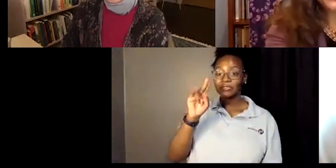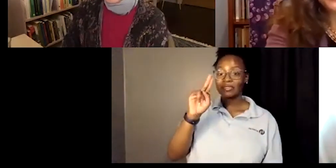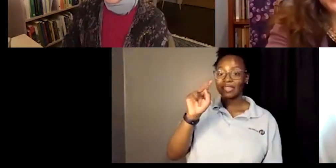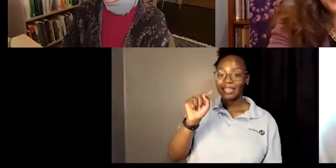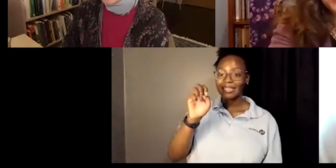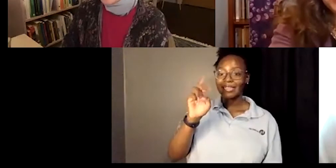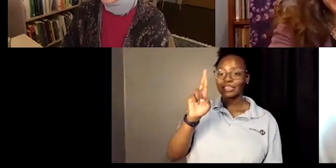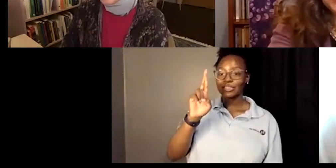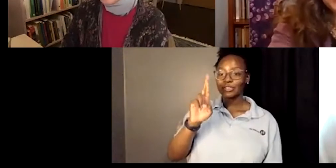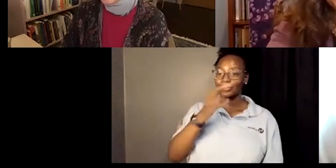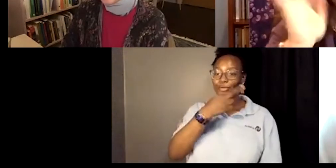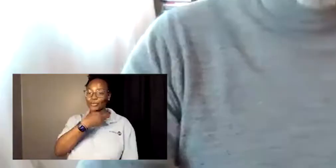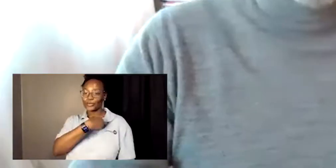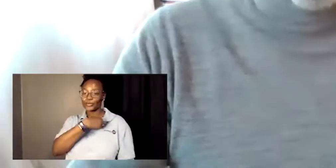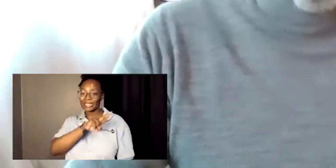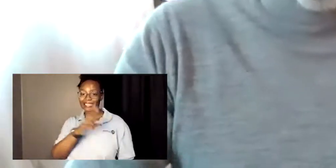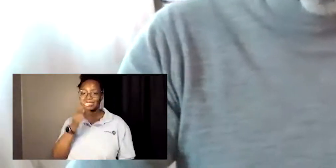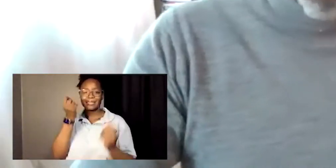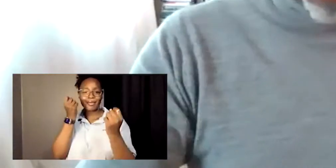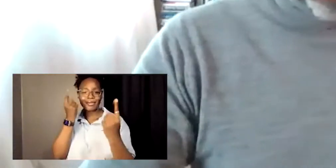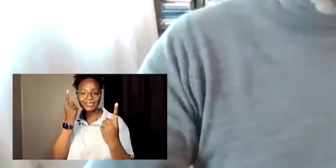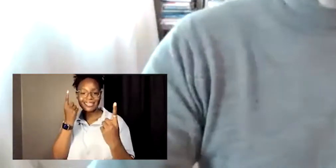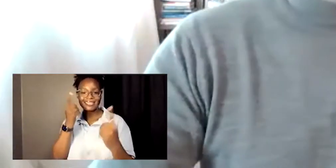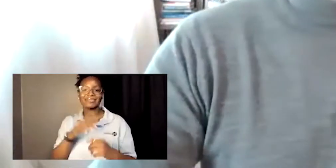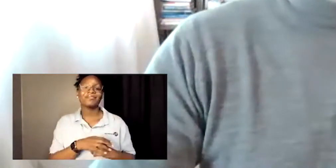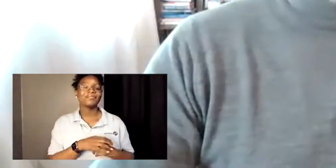Hi, Cheryl. Hi, Atiya. Hello, everyone.